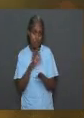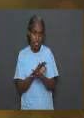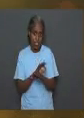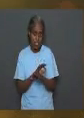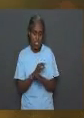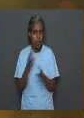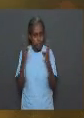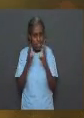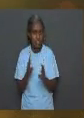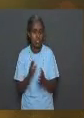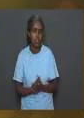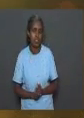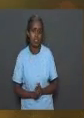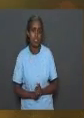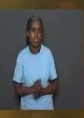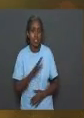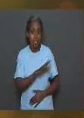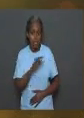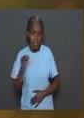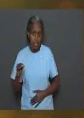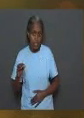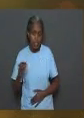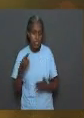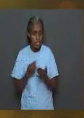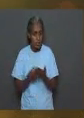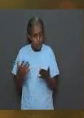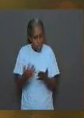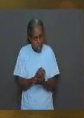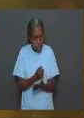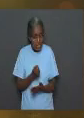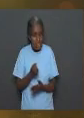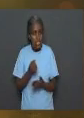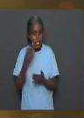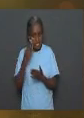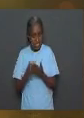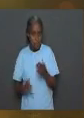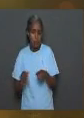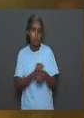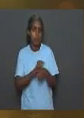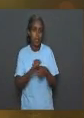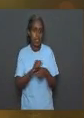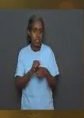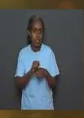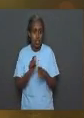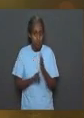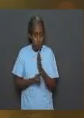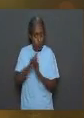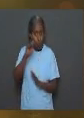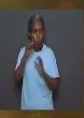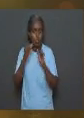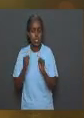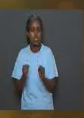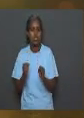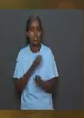be tricky, and it will take some practice to grow skilled